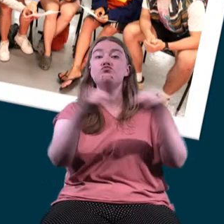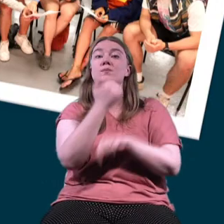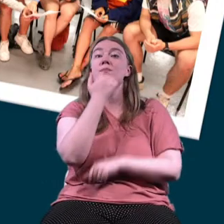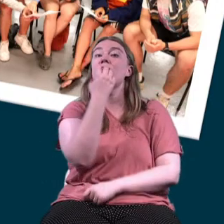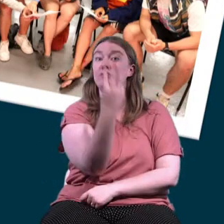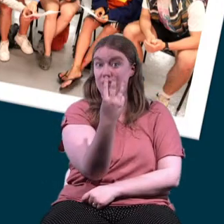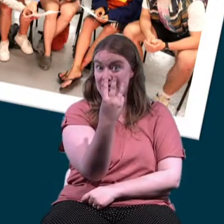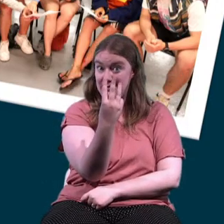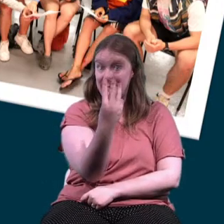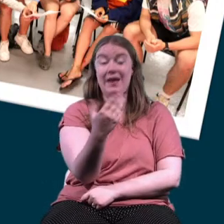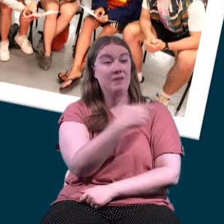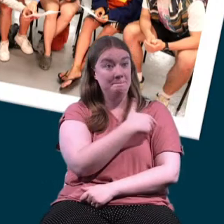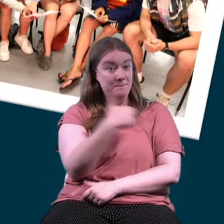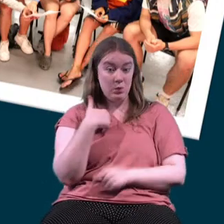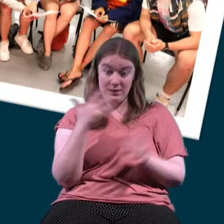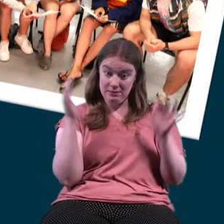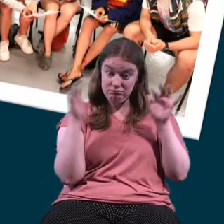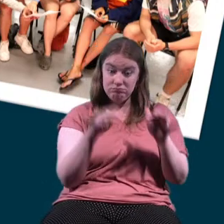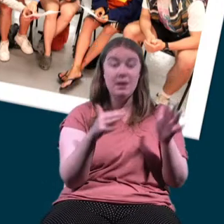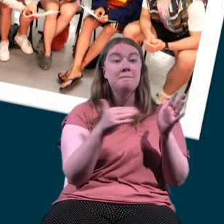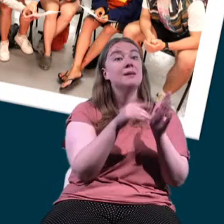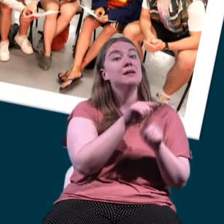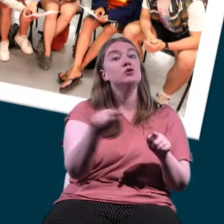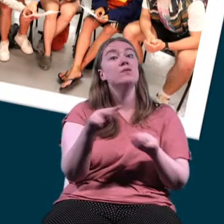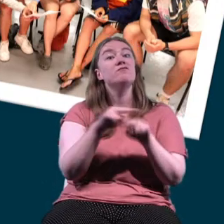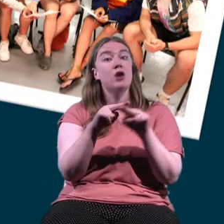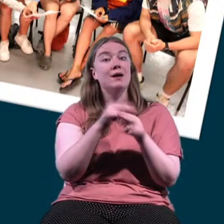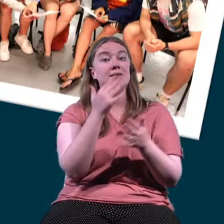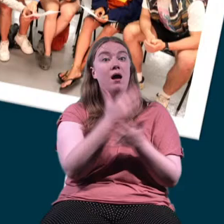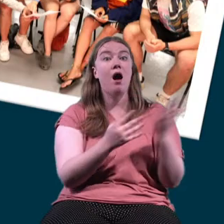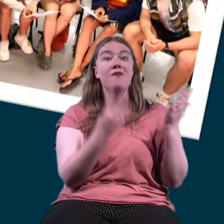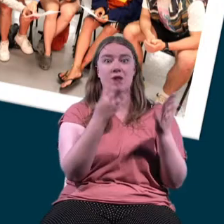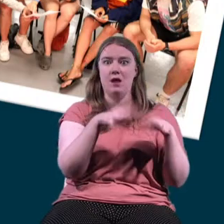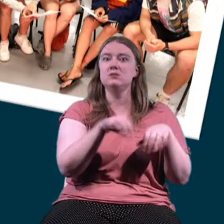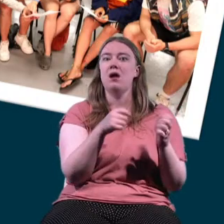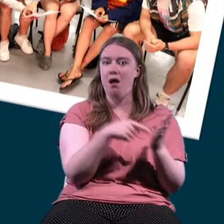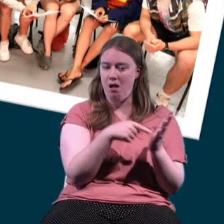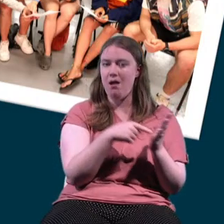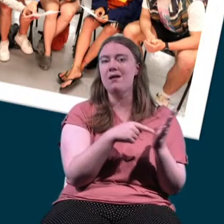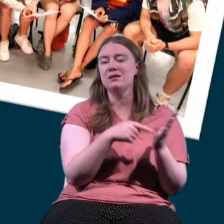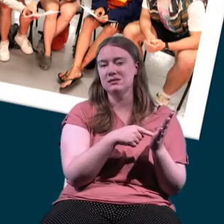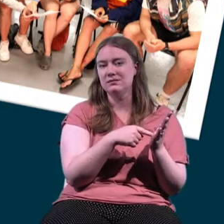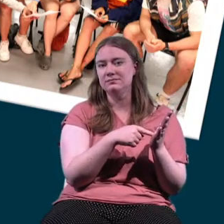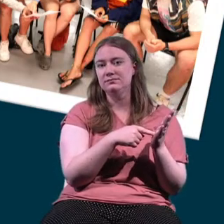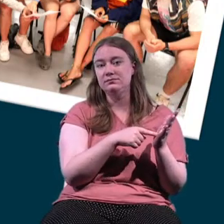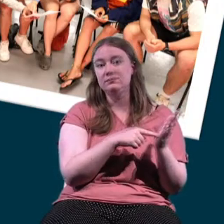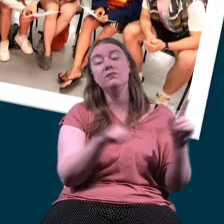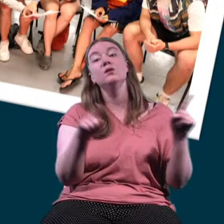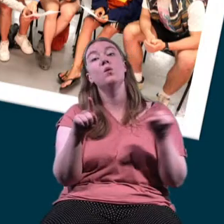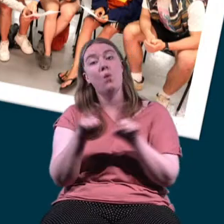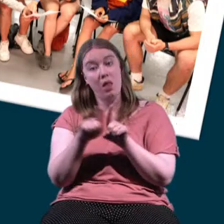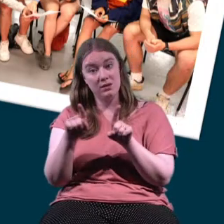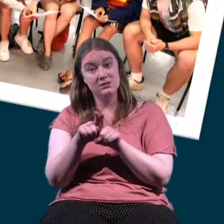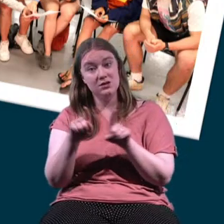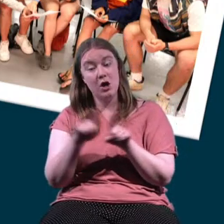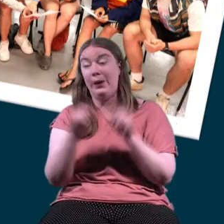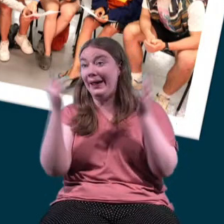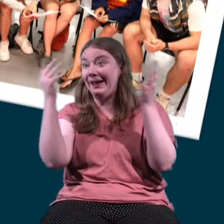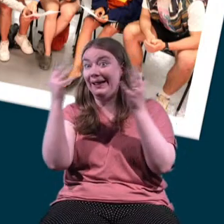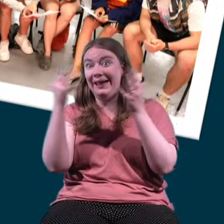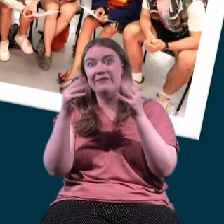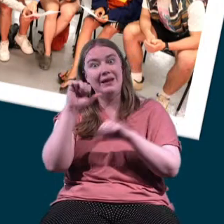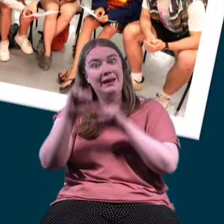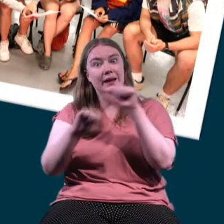morning get-togethers, Monday to Friday, 9:30 start. And there's also an evening